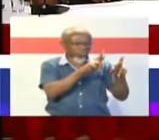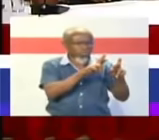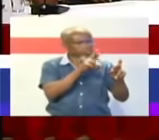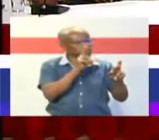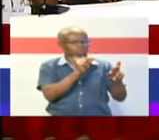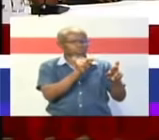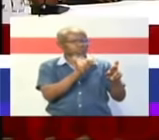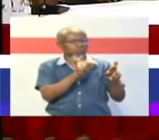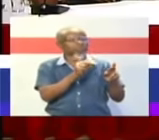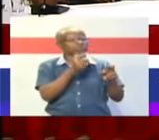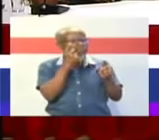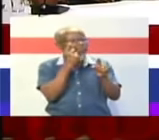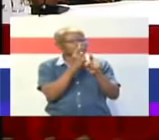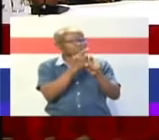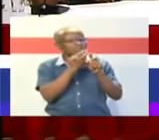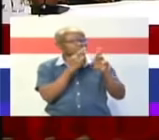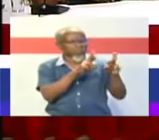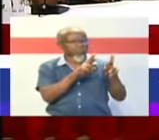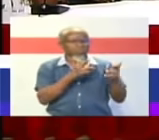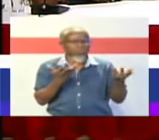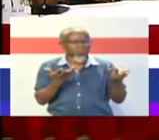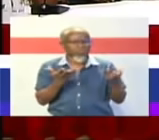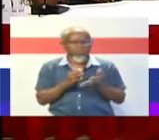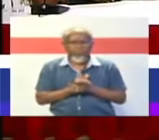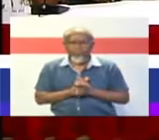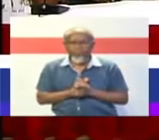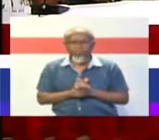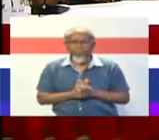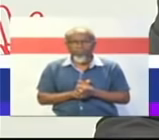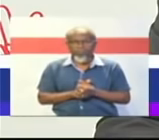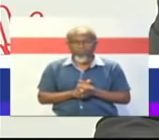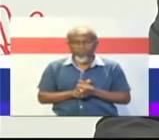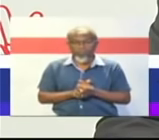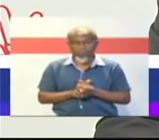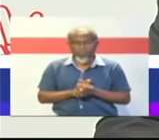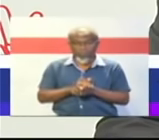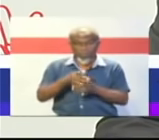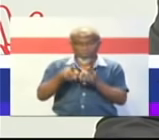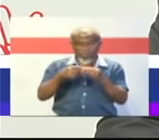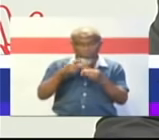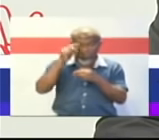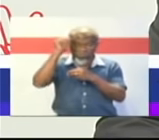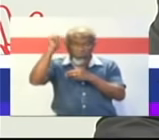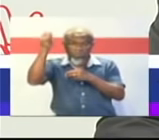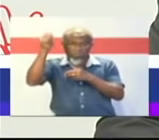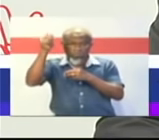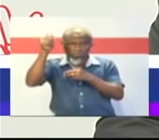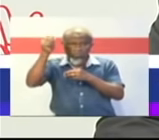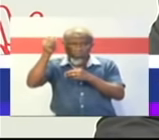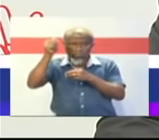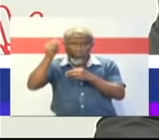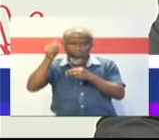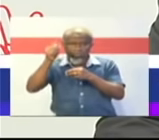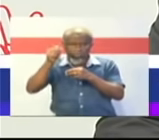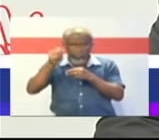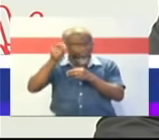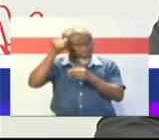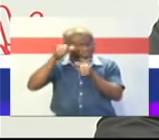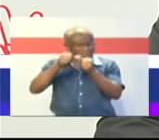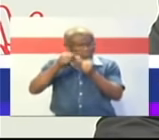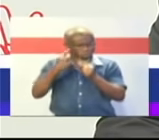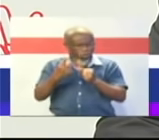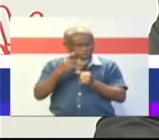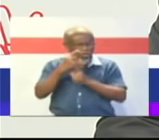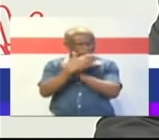correct. Yeah, in terms of Tobago, having confirmed the Delta variant, it is 1 country,